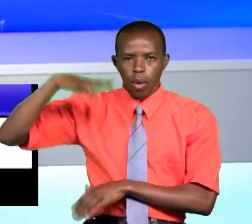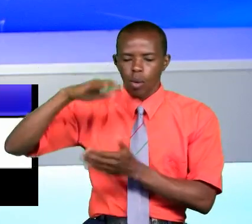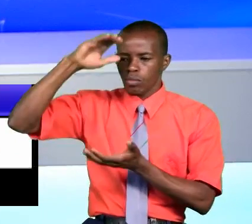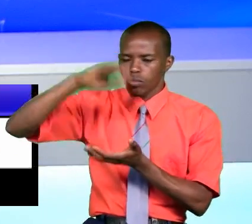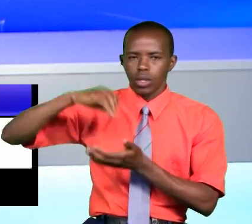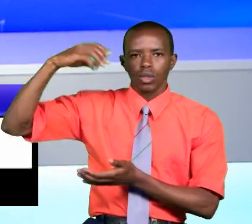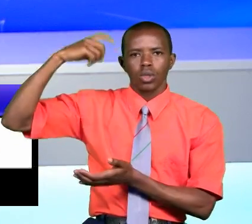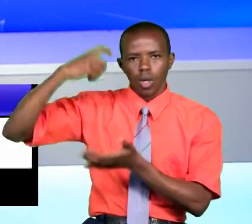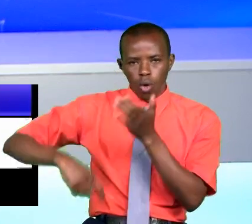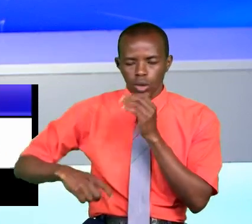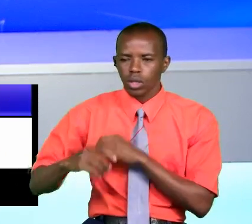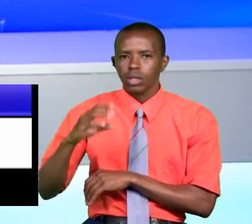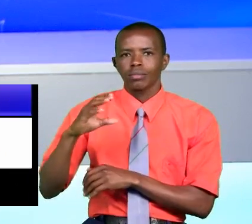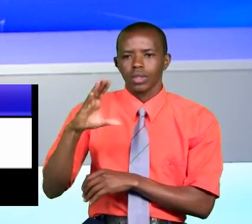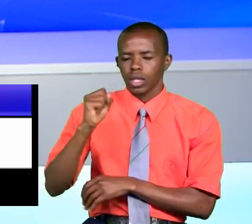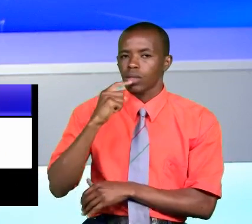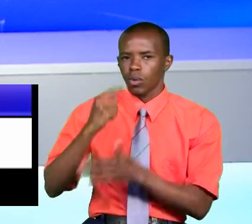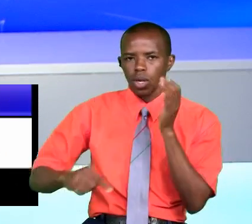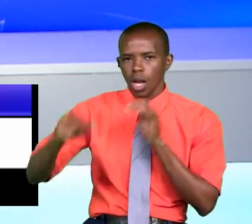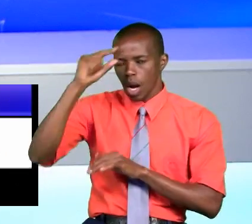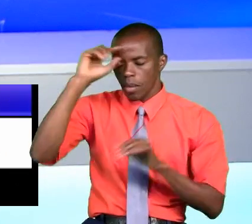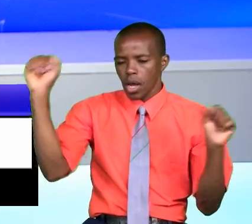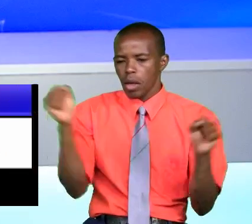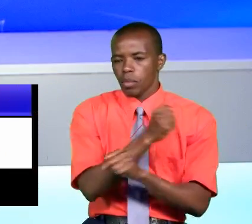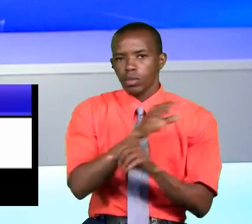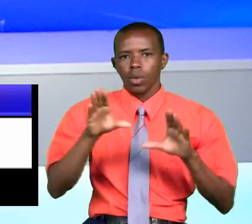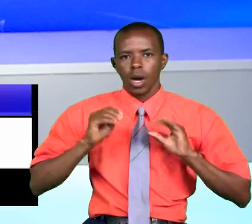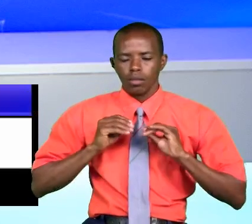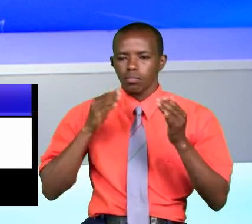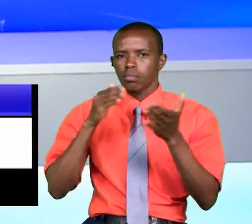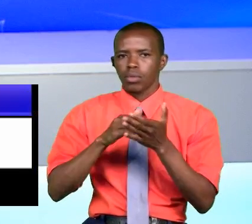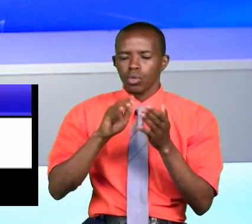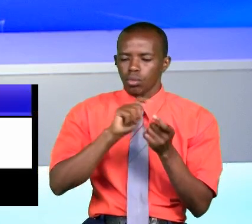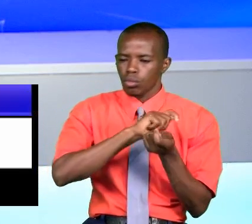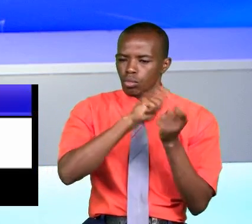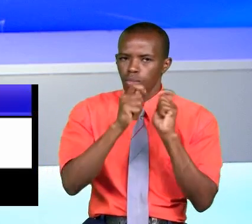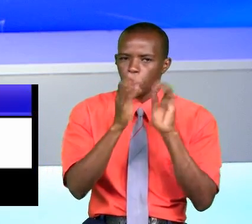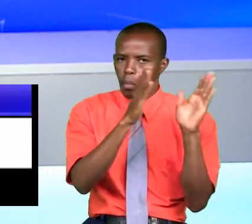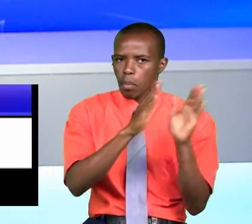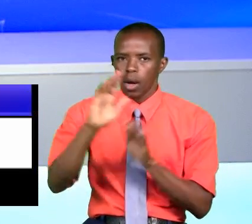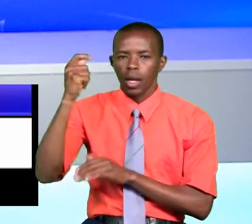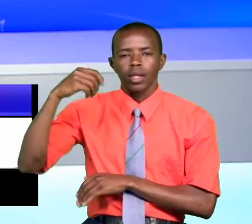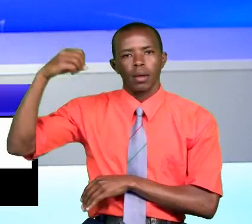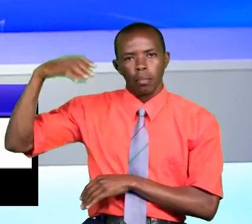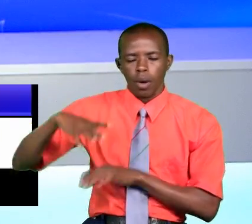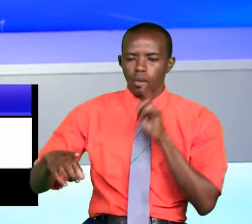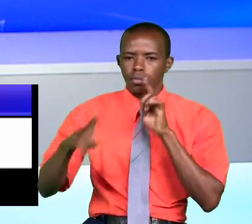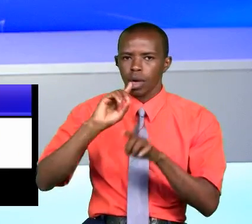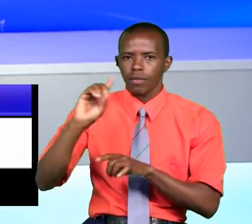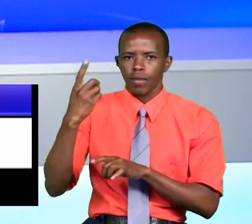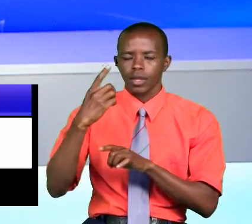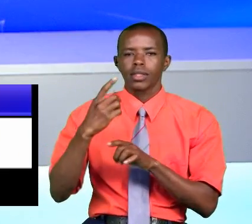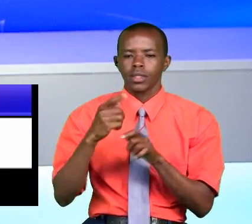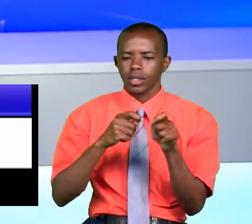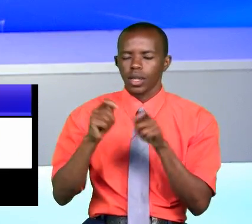electricity costs. CS Matiang'i says the government will not tolerate resistance to planned reforms at the Kenya Power. Speaking at the inauguration of the